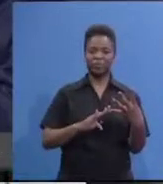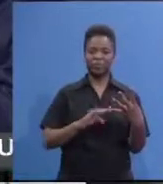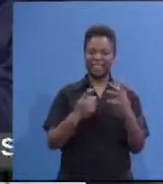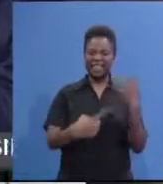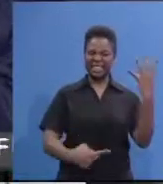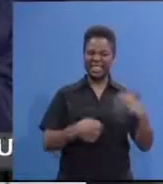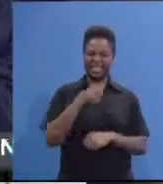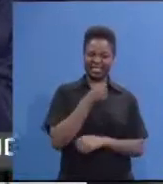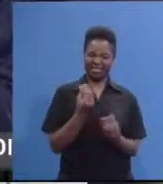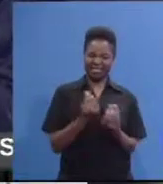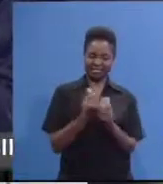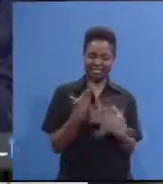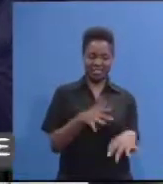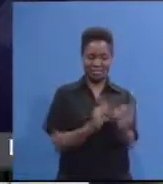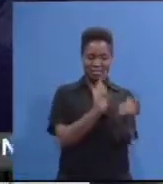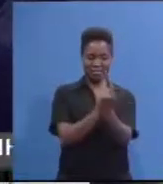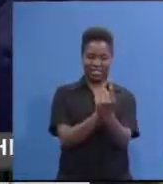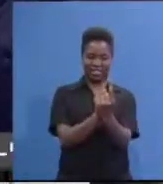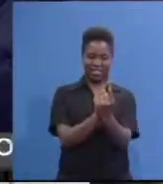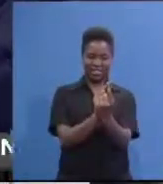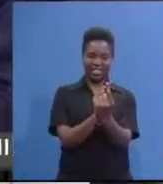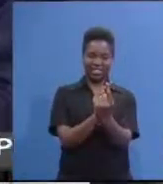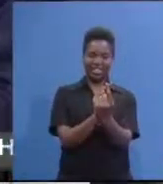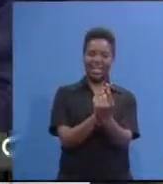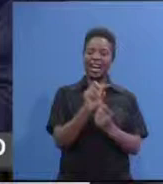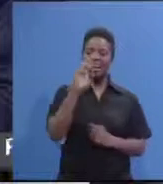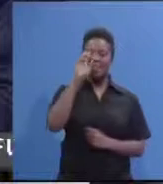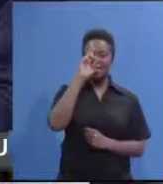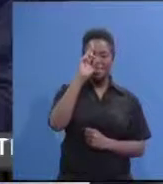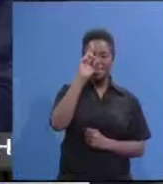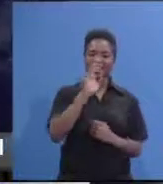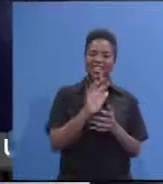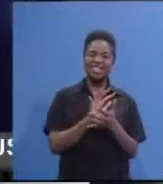Ibrahim. There was this show that was going